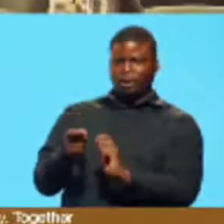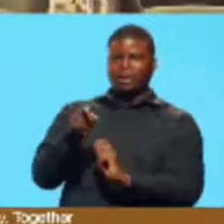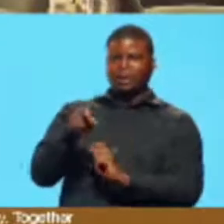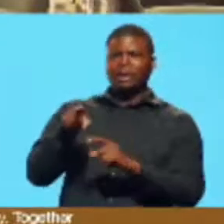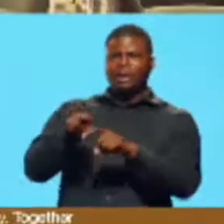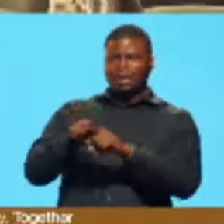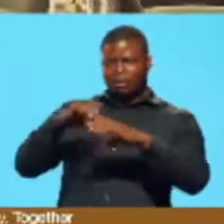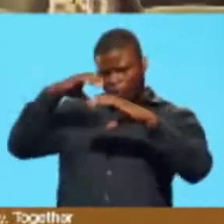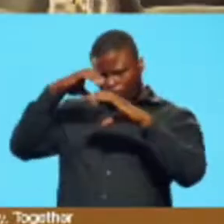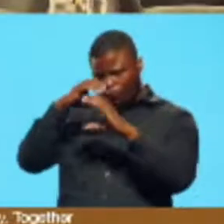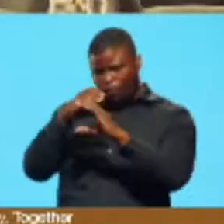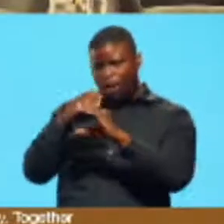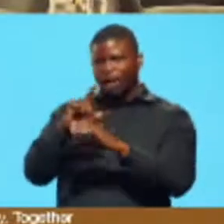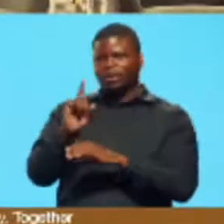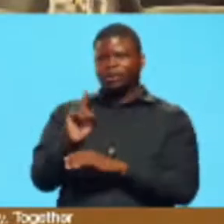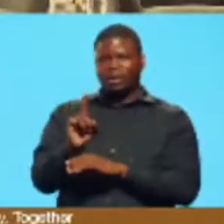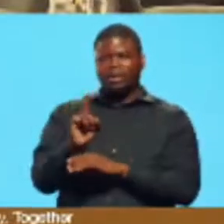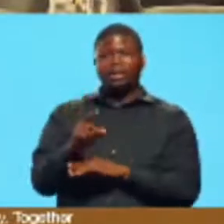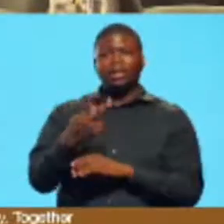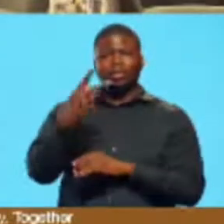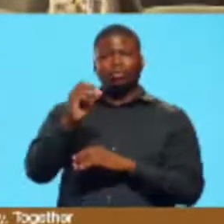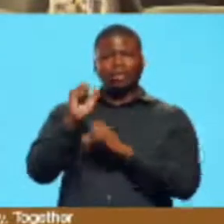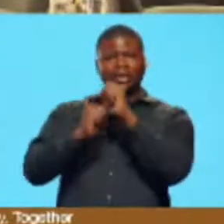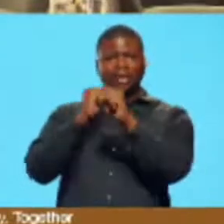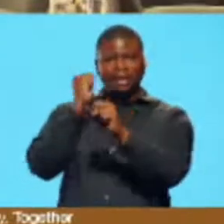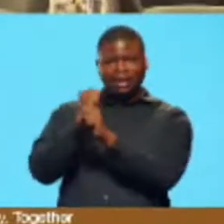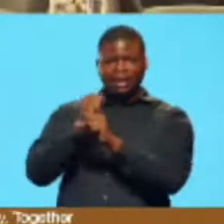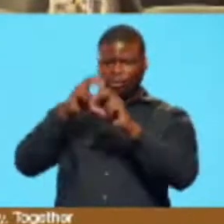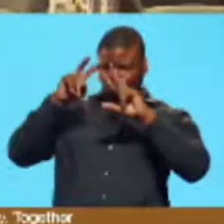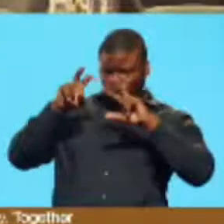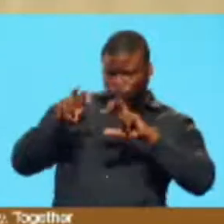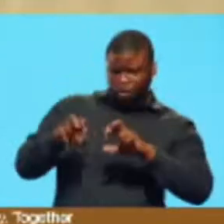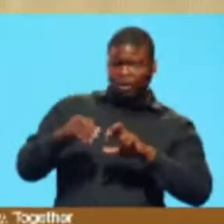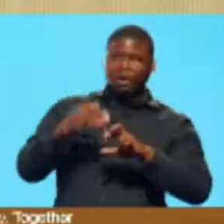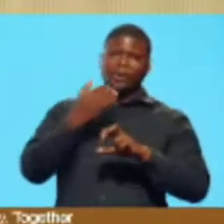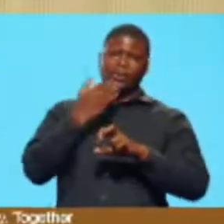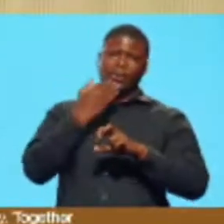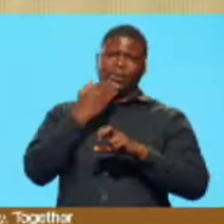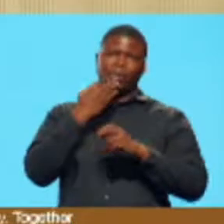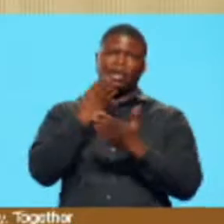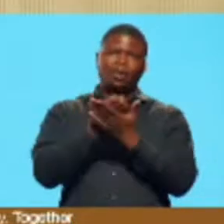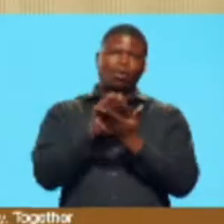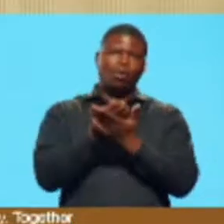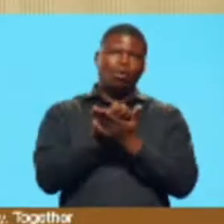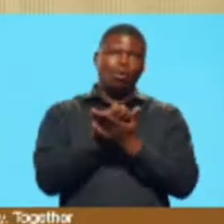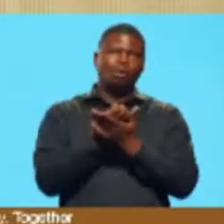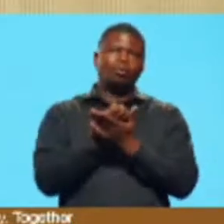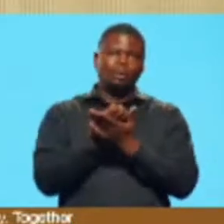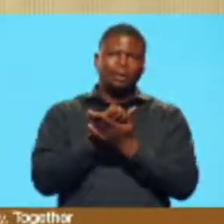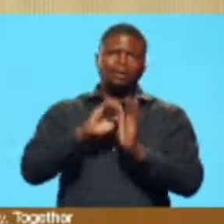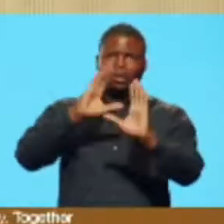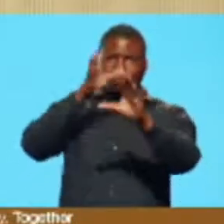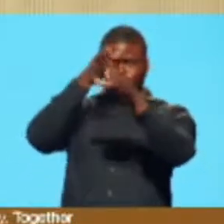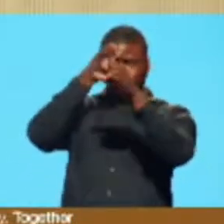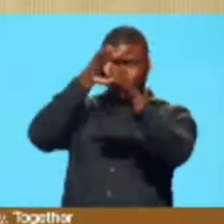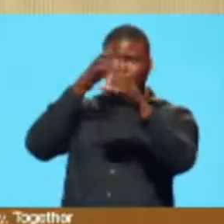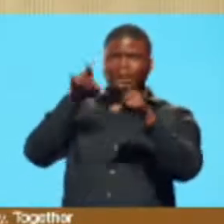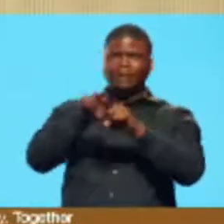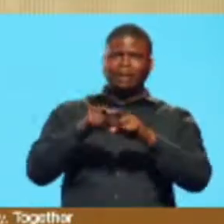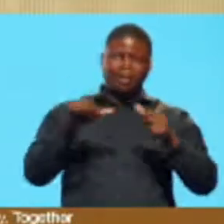of nearly 20 years in research by the economists and demographers as also health